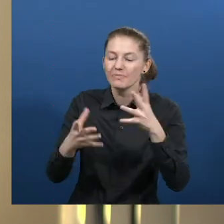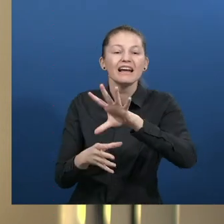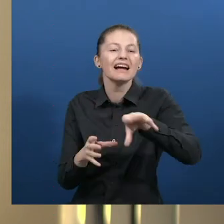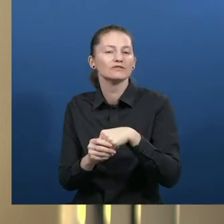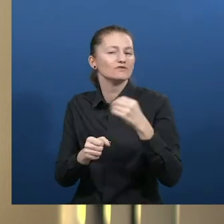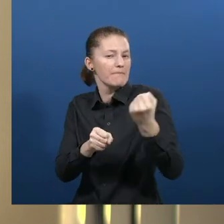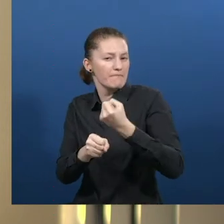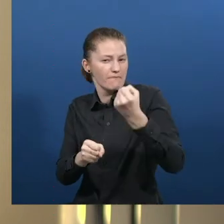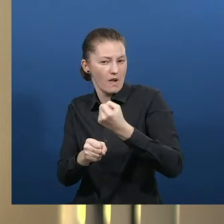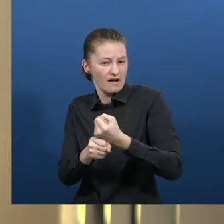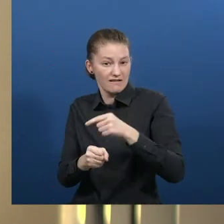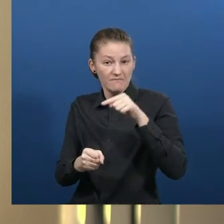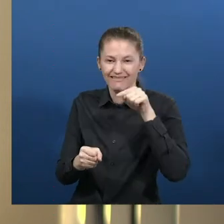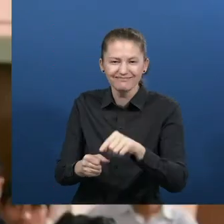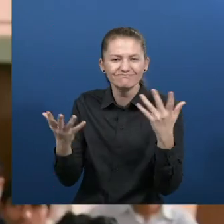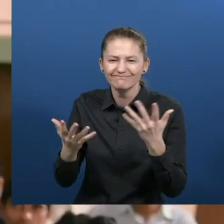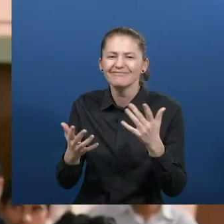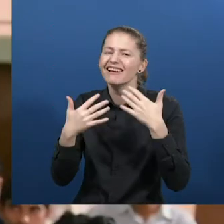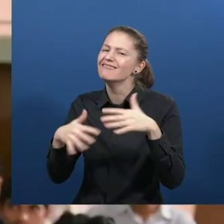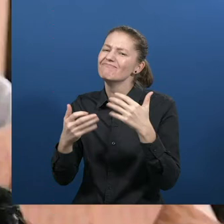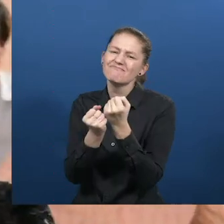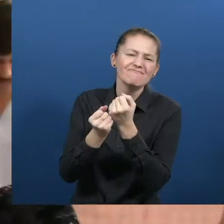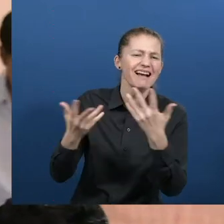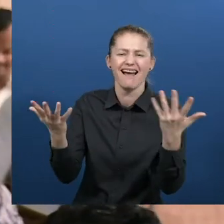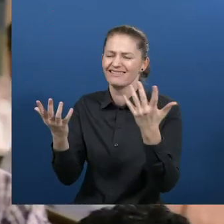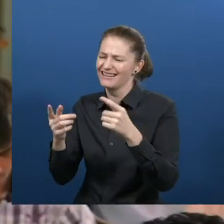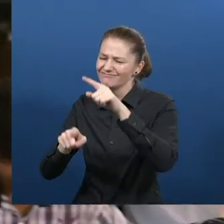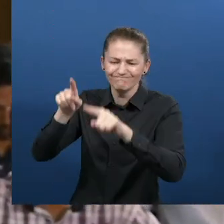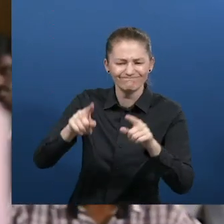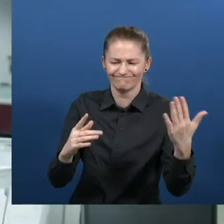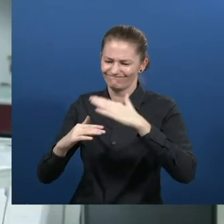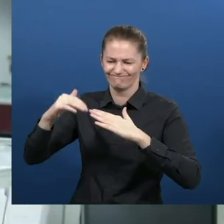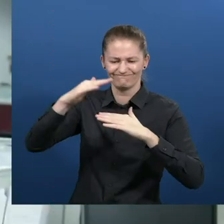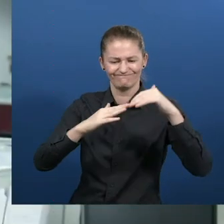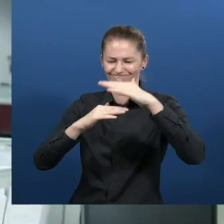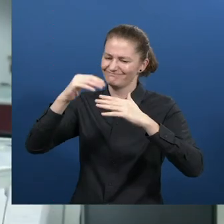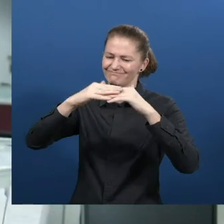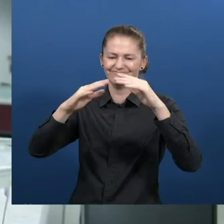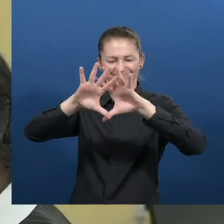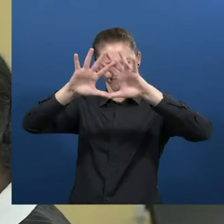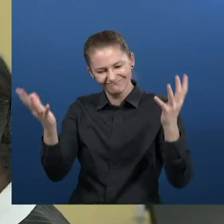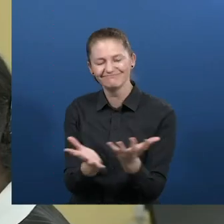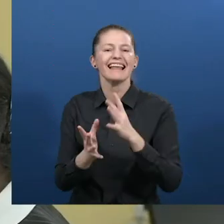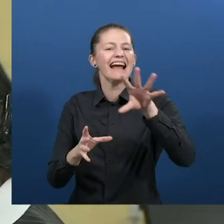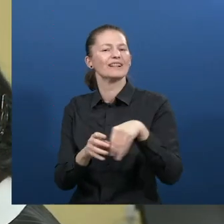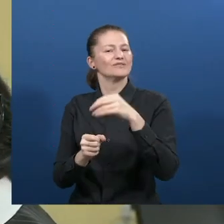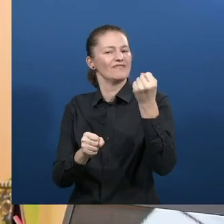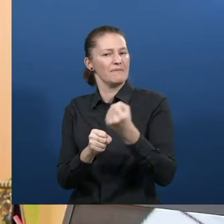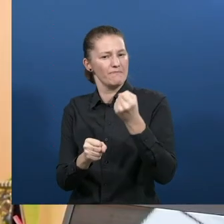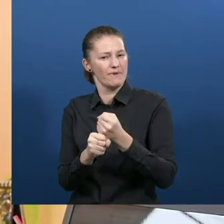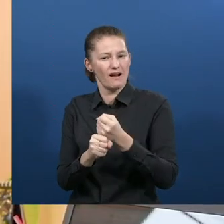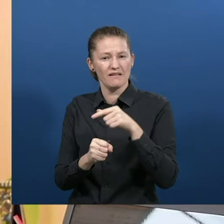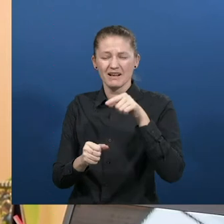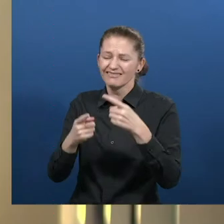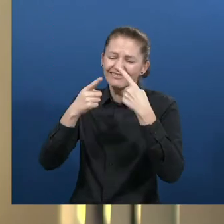complementary ways on the topic of inclusive employment. They come from very different geographies and continents. So there's a lot of